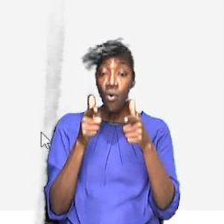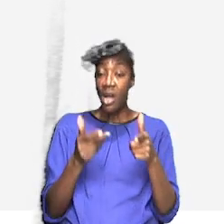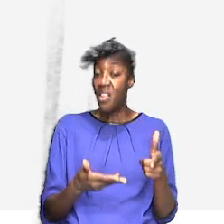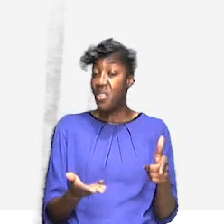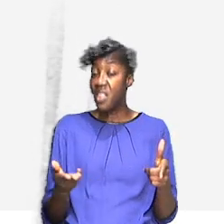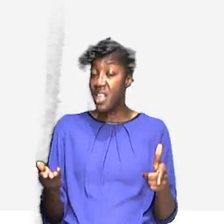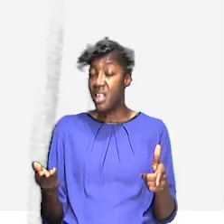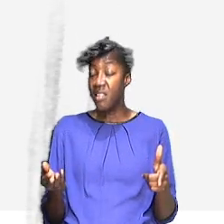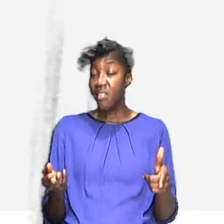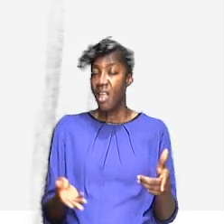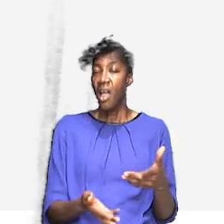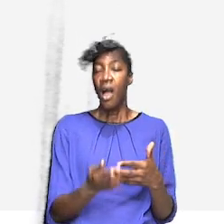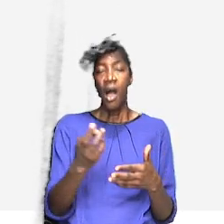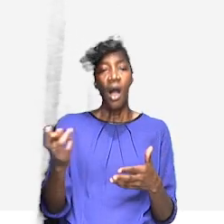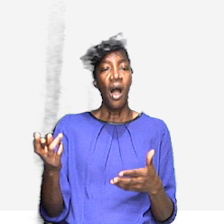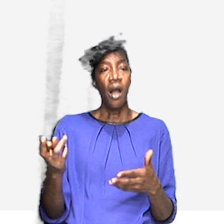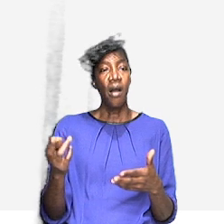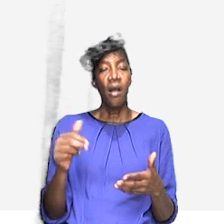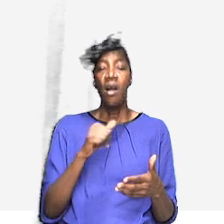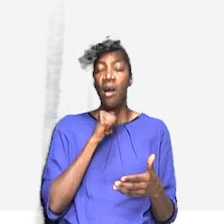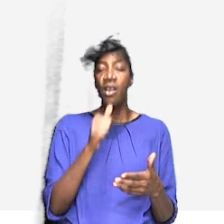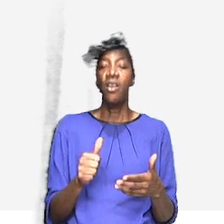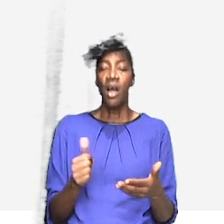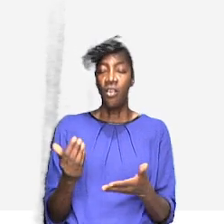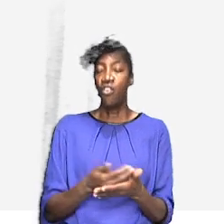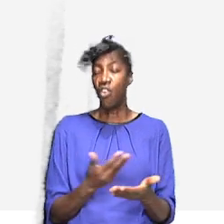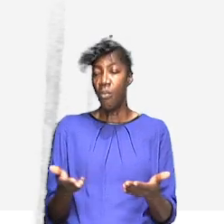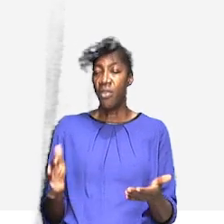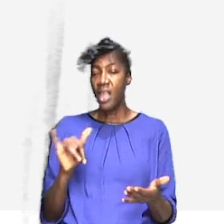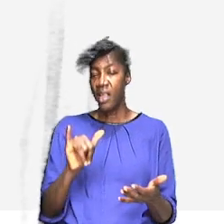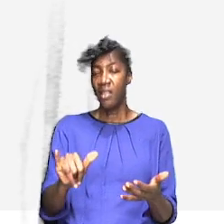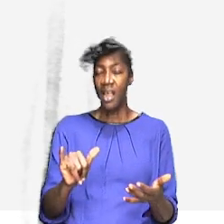are, brethren, this is not something that